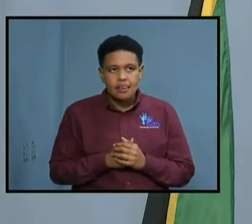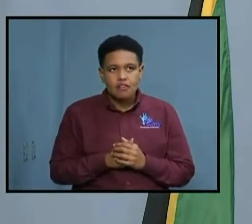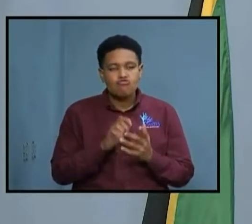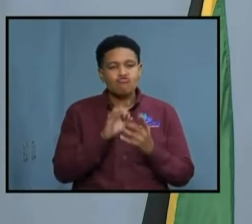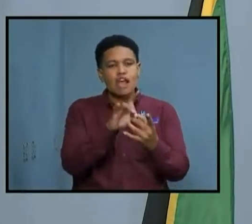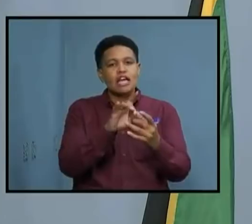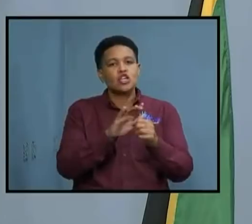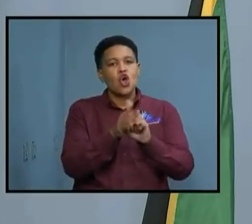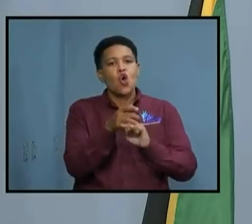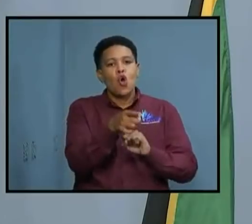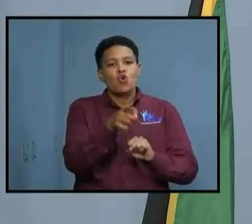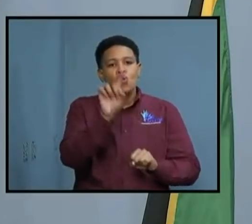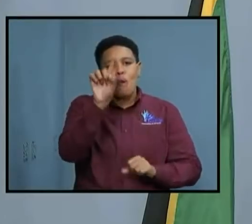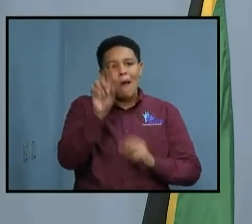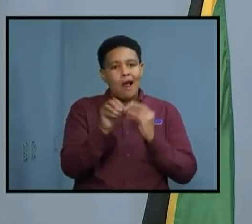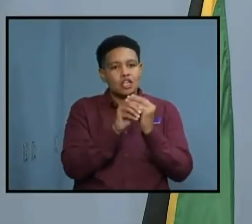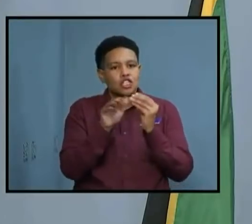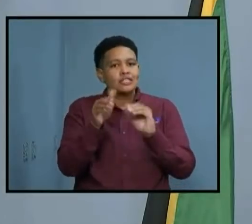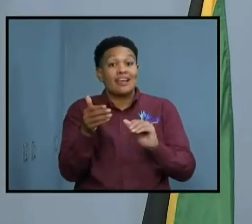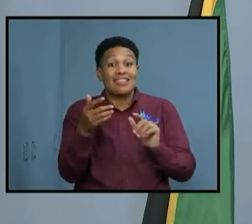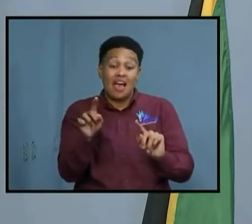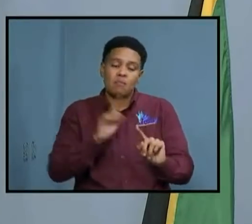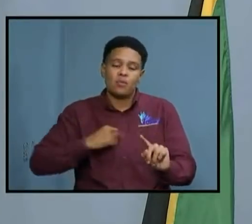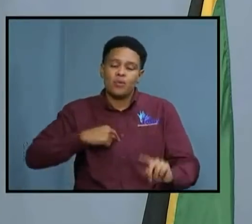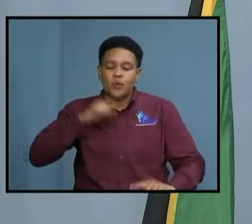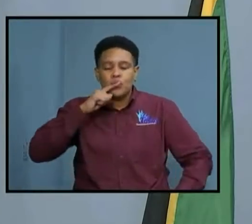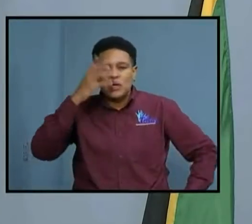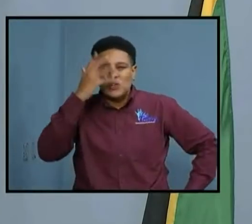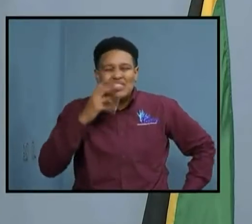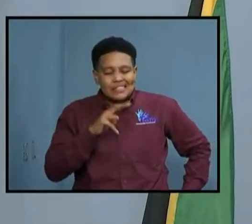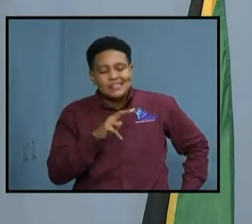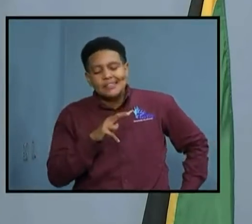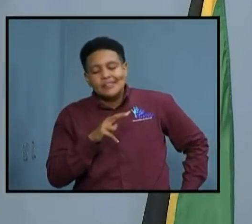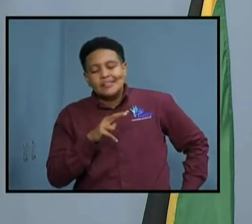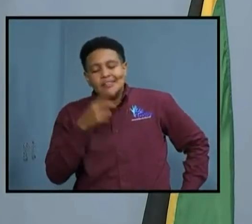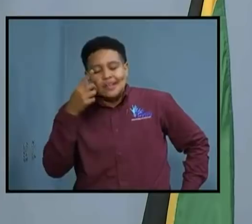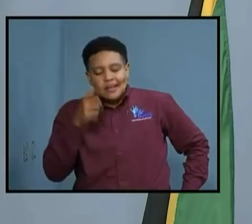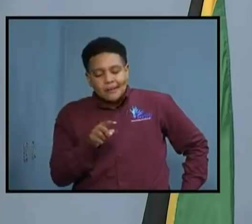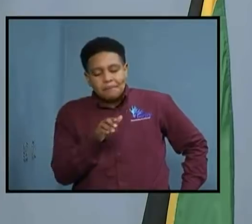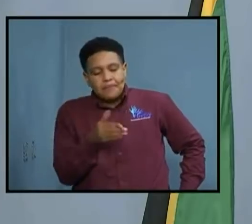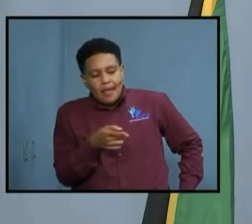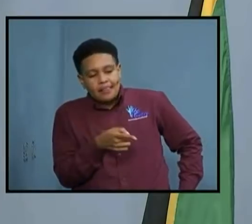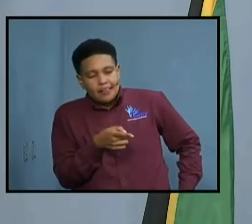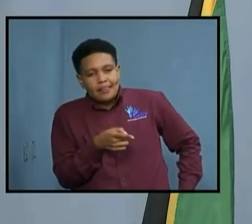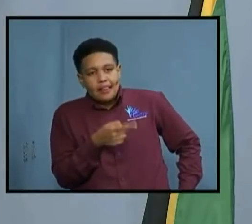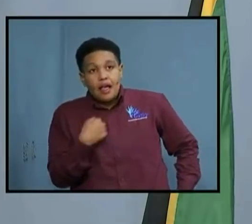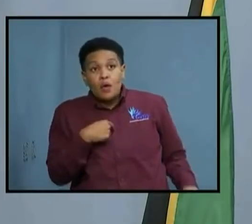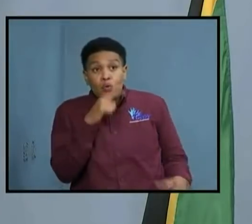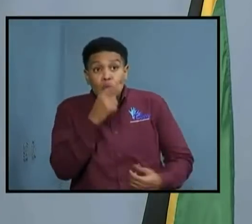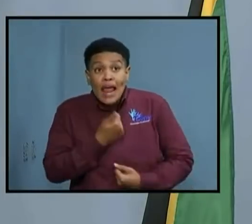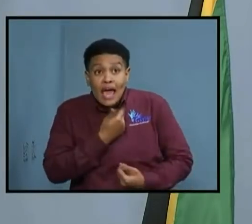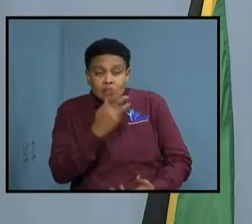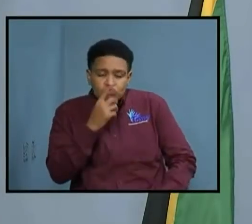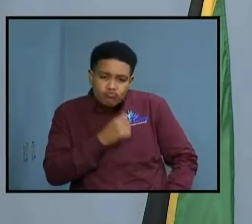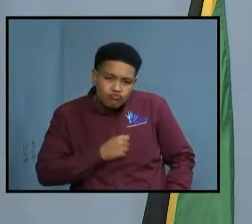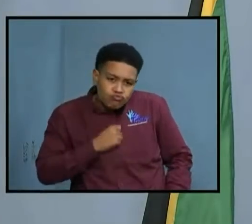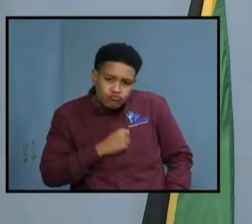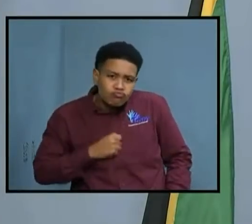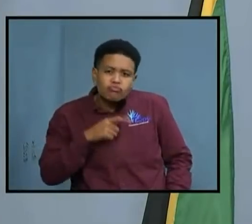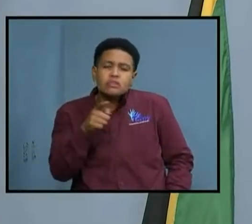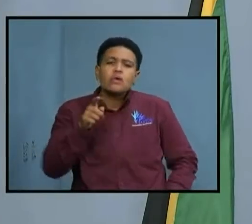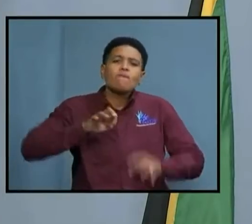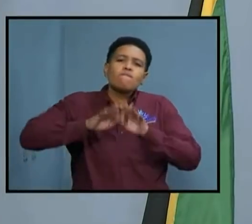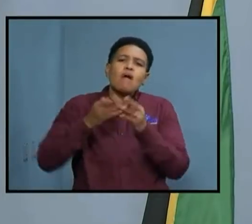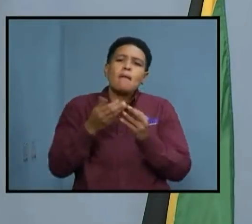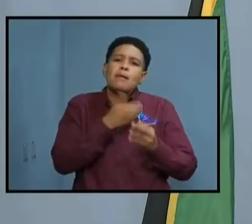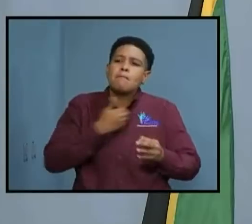related to COVID-19, and we regret that death, of course, and we express our condolences to